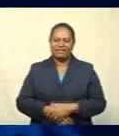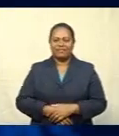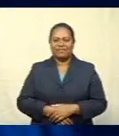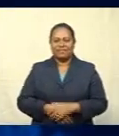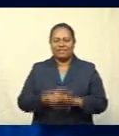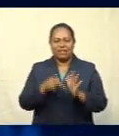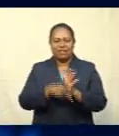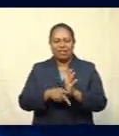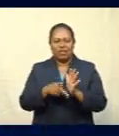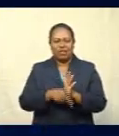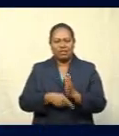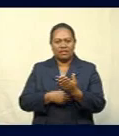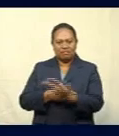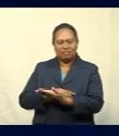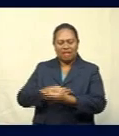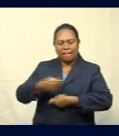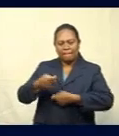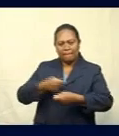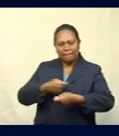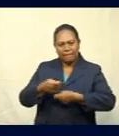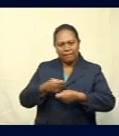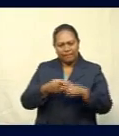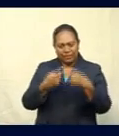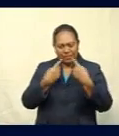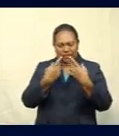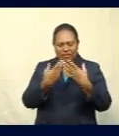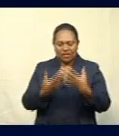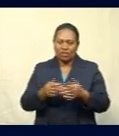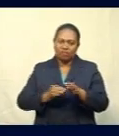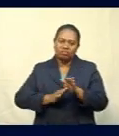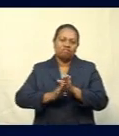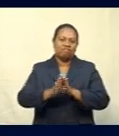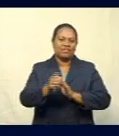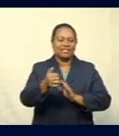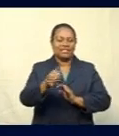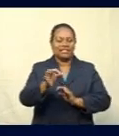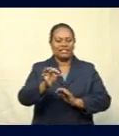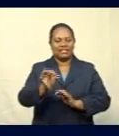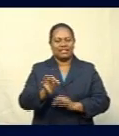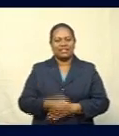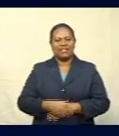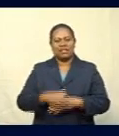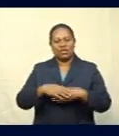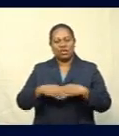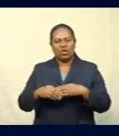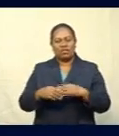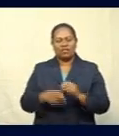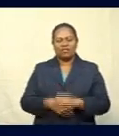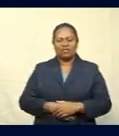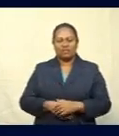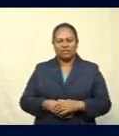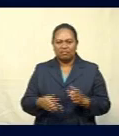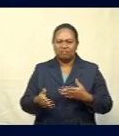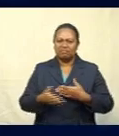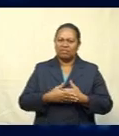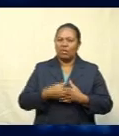the commodities market were mixed. Oil went back on the rise, hitting $60 a barrel. Gold dropped slightly to close at